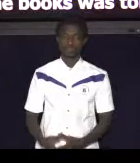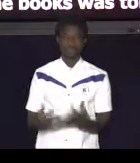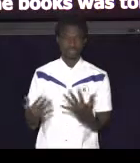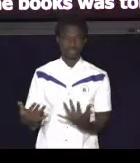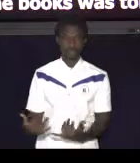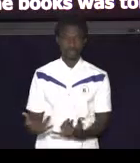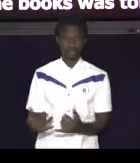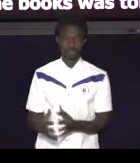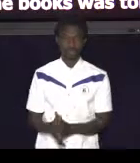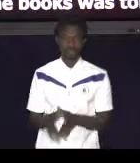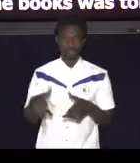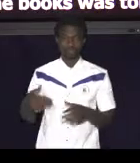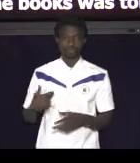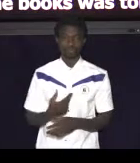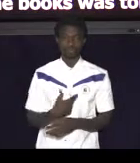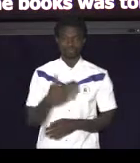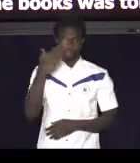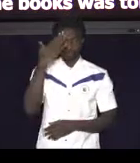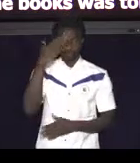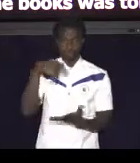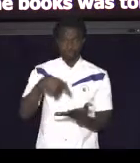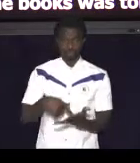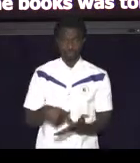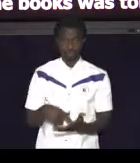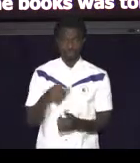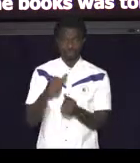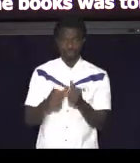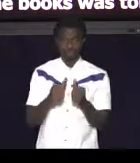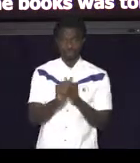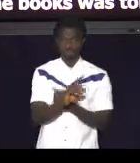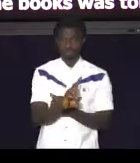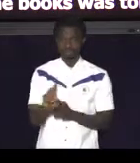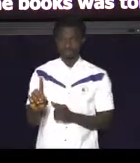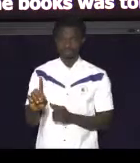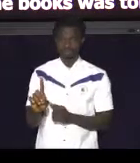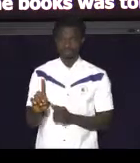Now, let us note this. Everyone,